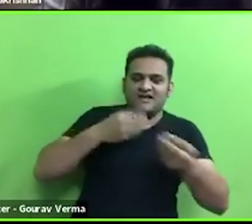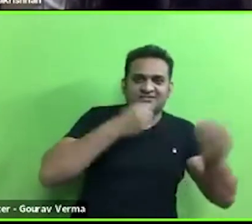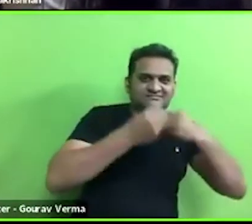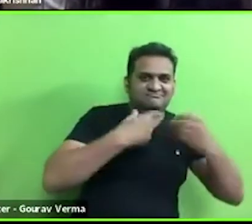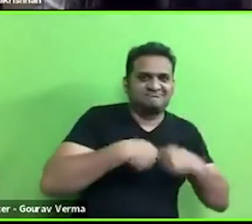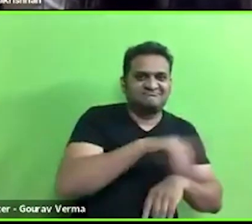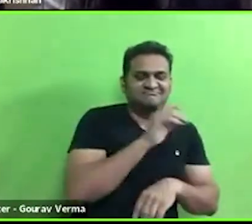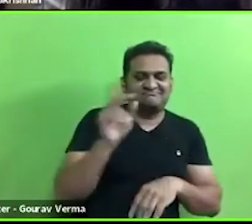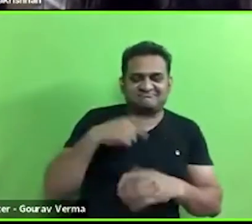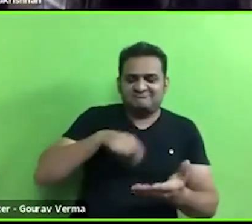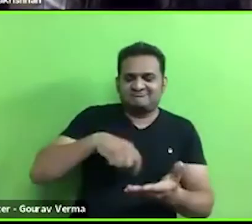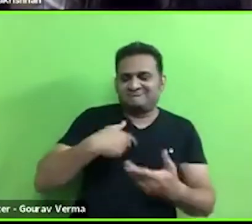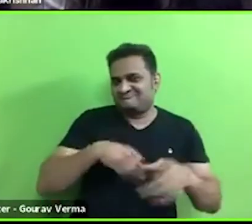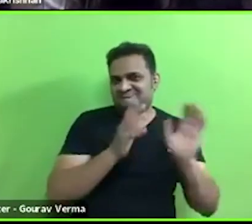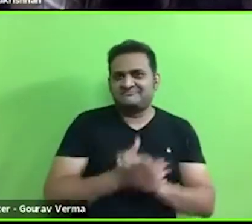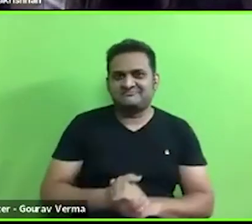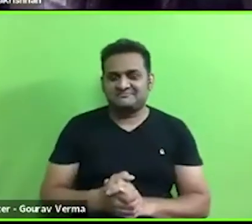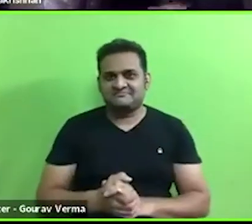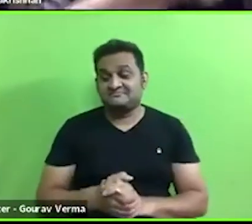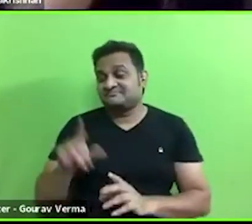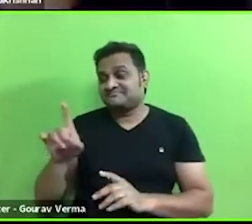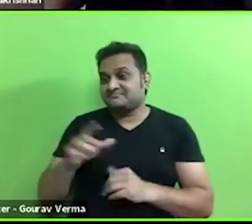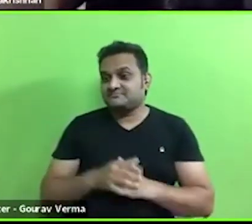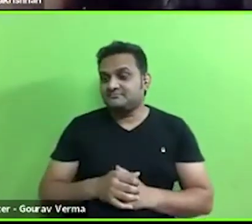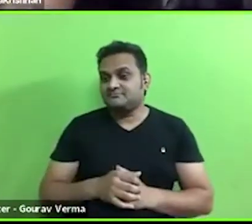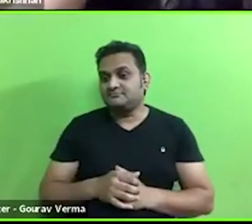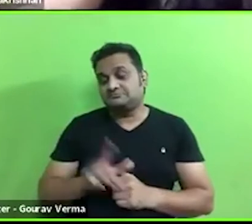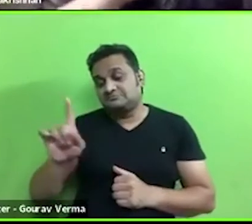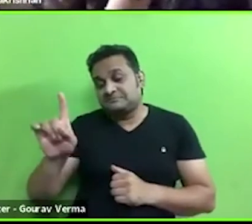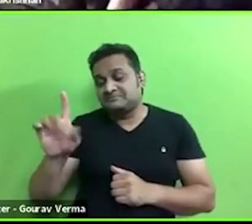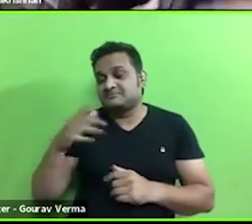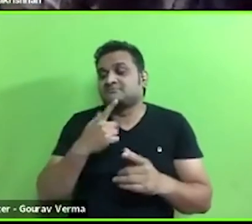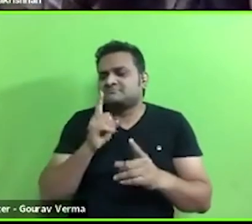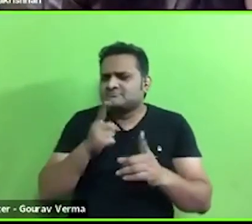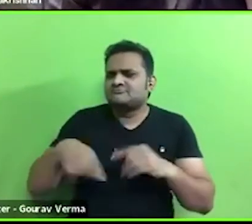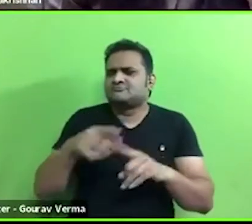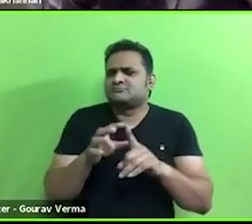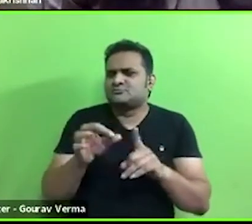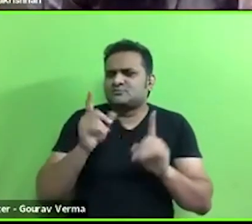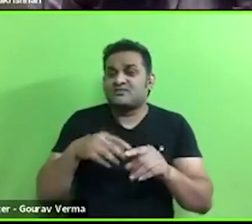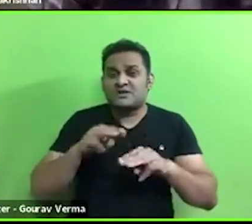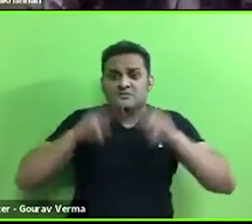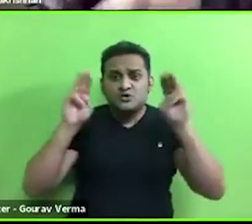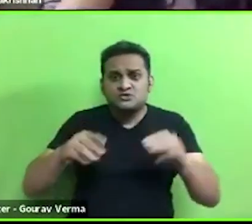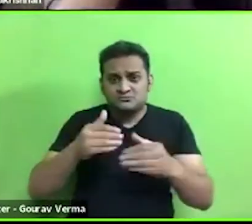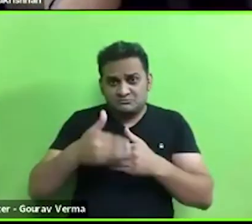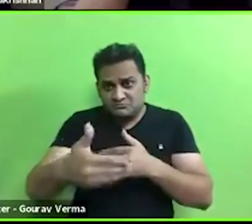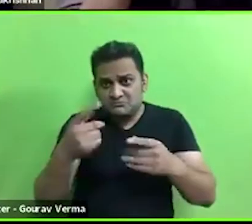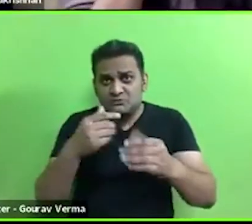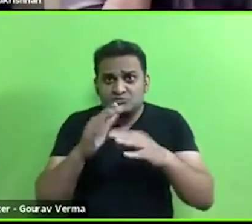some of that. But what we need is the museums, the coming up museums, as well as